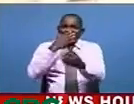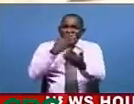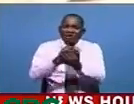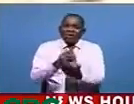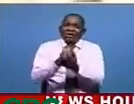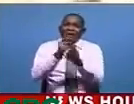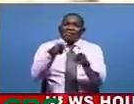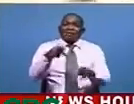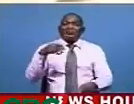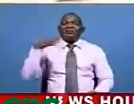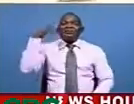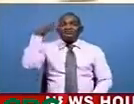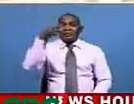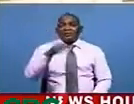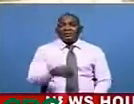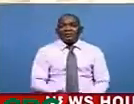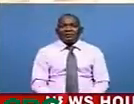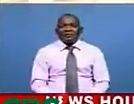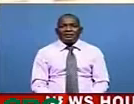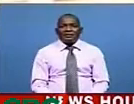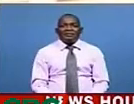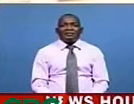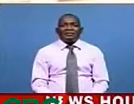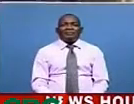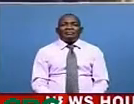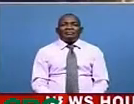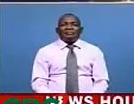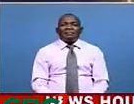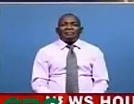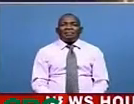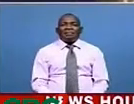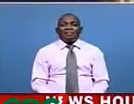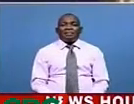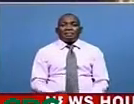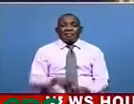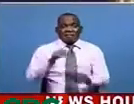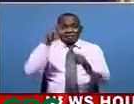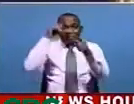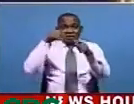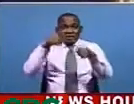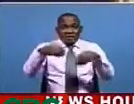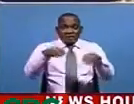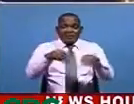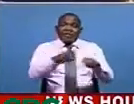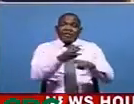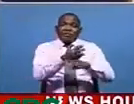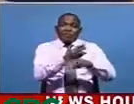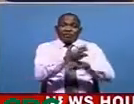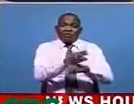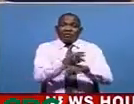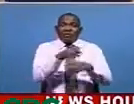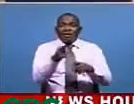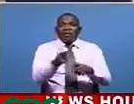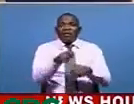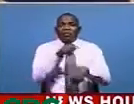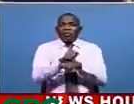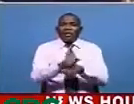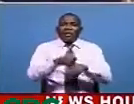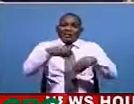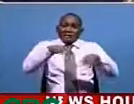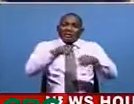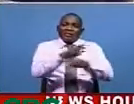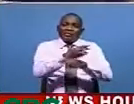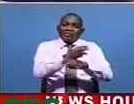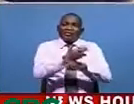oke chunya because after now, no, no need chunya ke yoni. Born to Etimba Mejan's father, his love for woodwork kicked